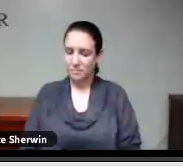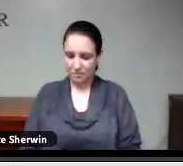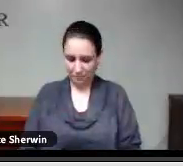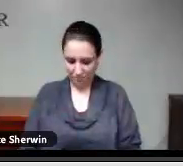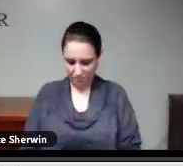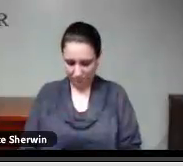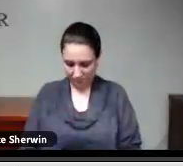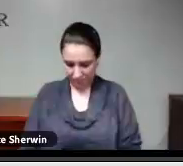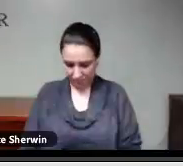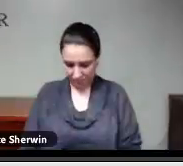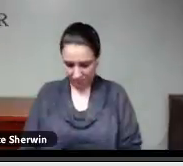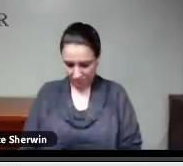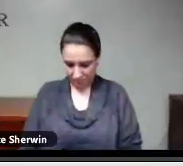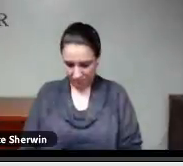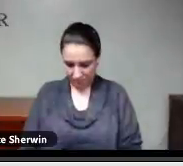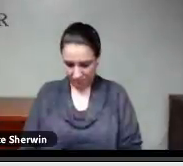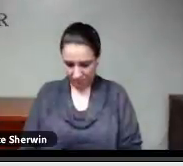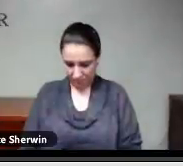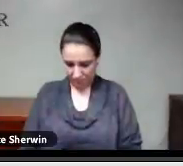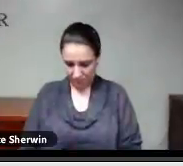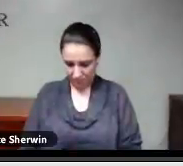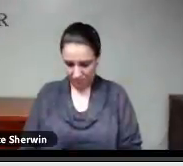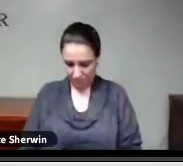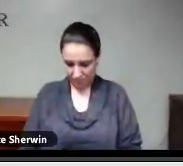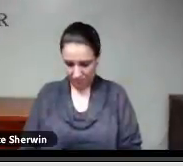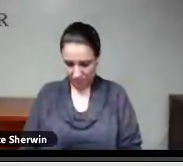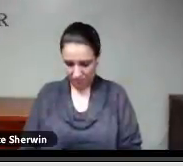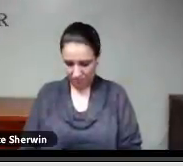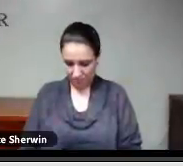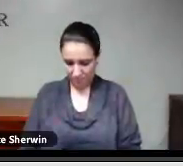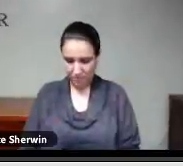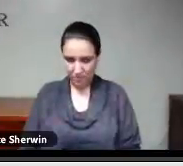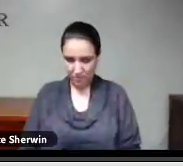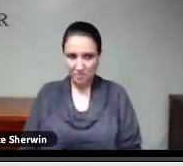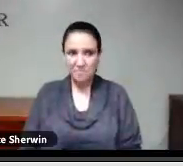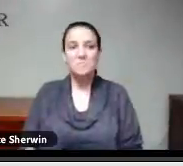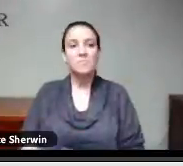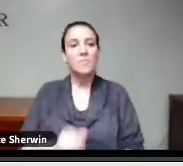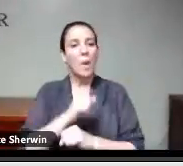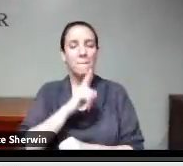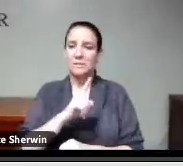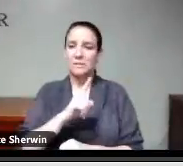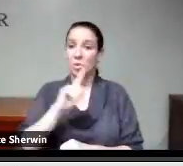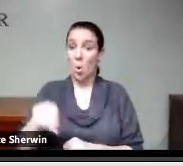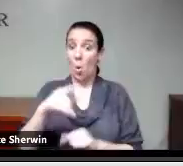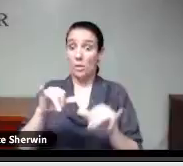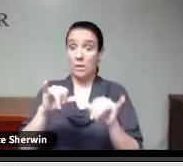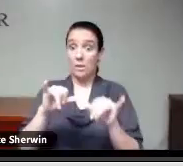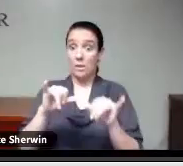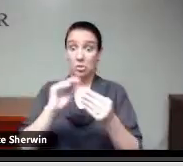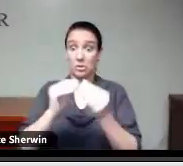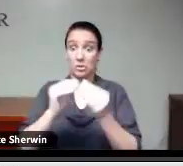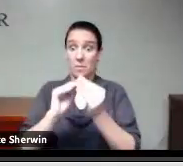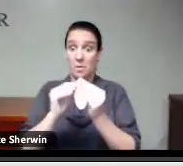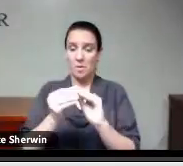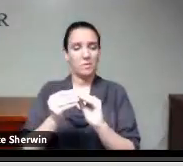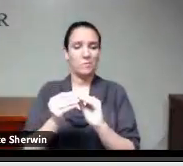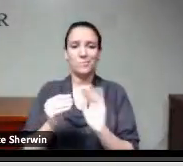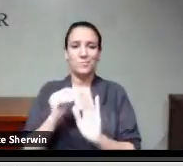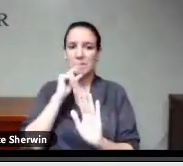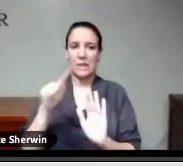So the tricky part about that one is just make sure that the numbers alone aren't your sole metric, that of course you want to measure,